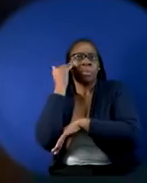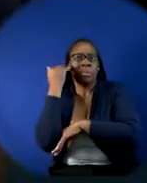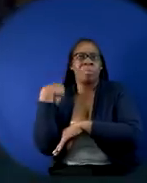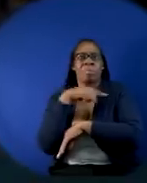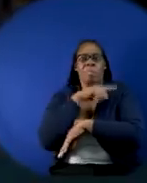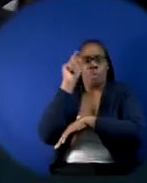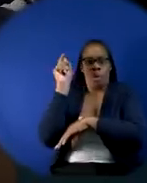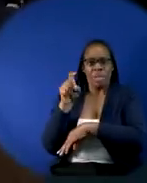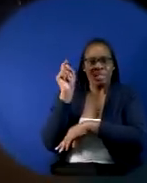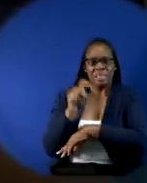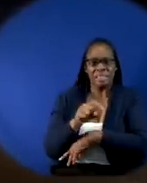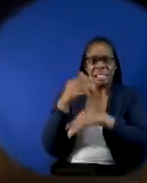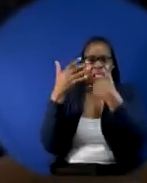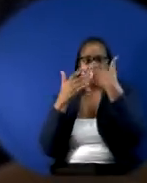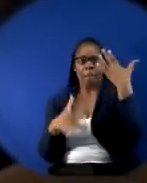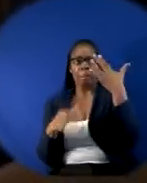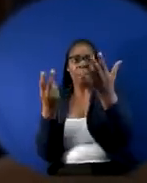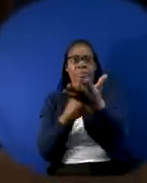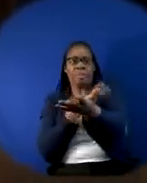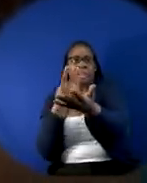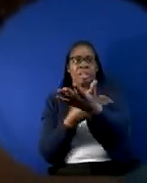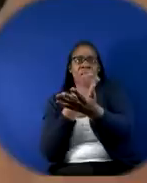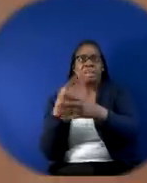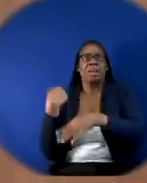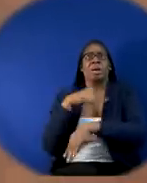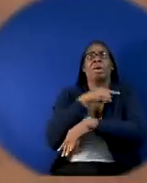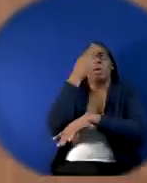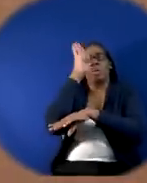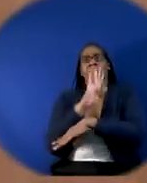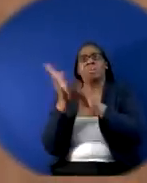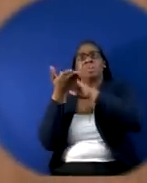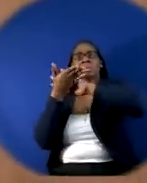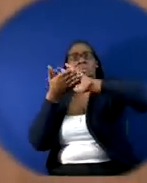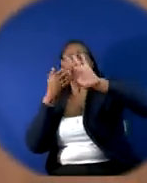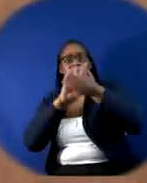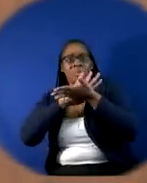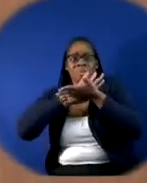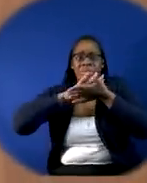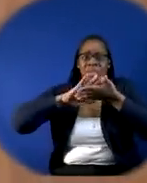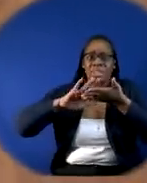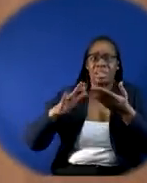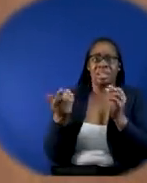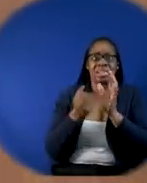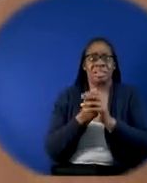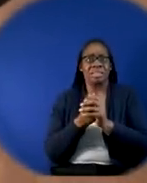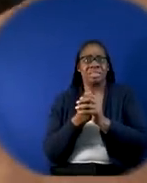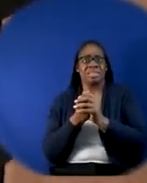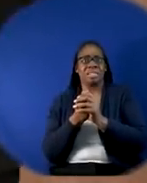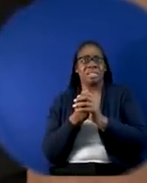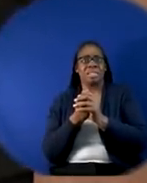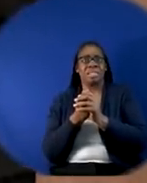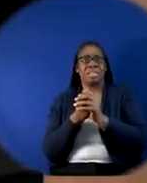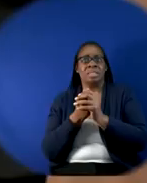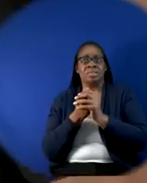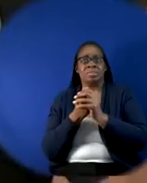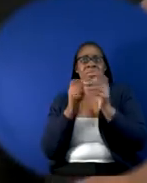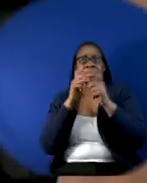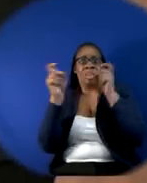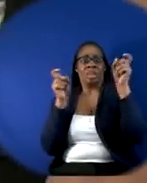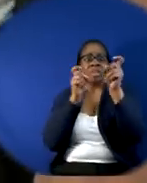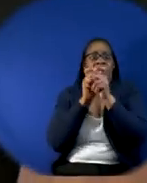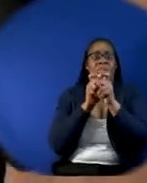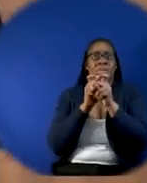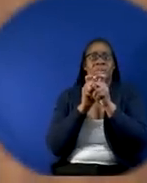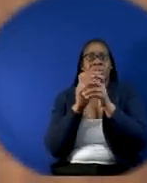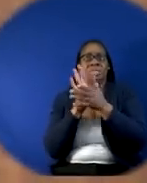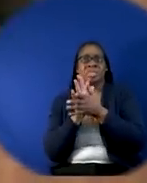the blood of the Lamb. Oh, God, would you forgive us and cleanse us? Would you sanctify us? Would you purge us?